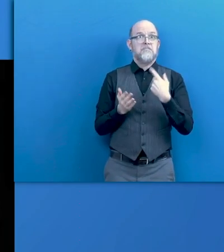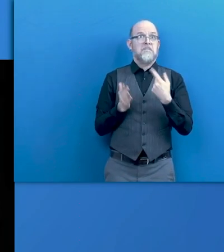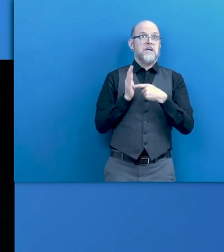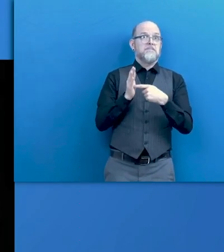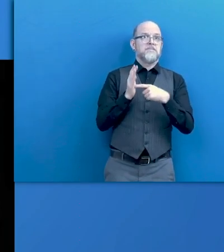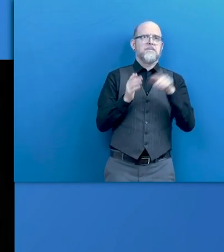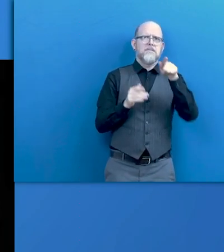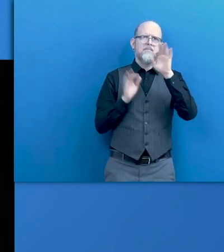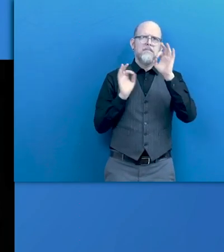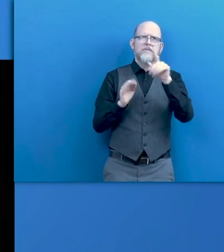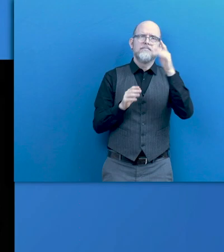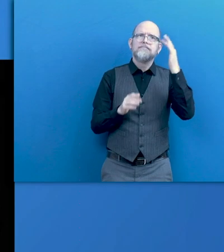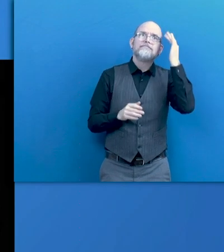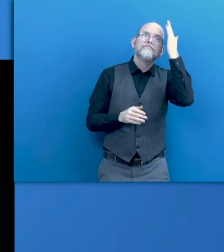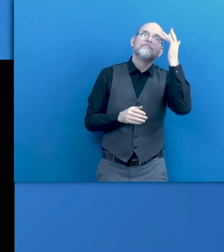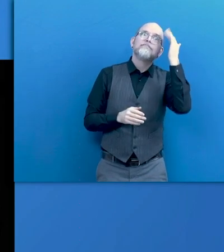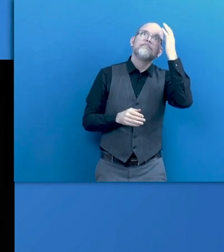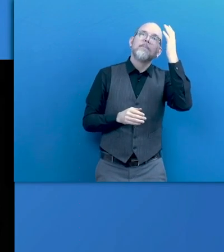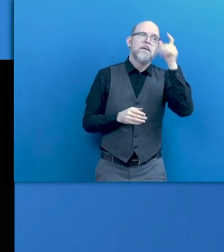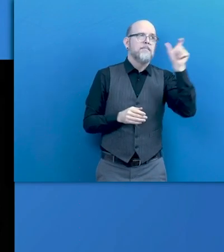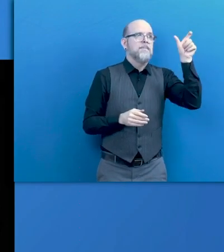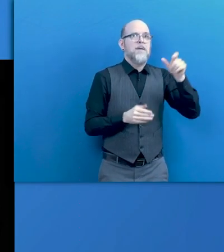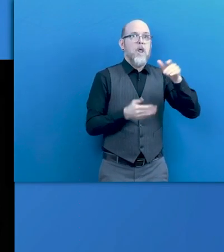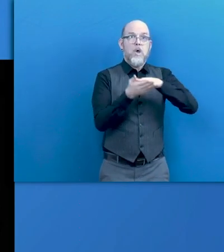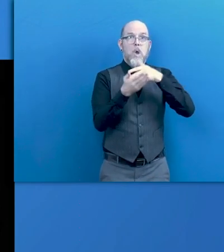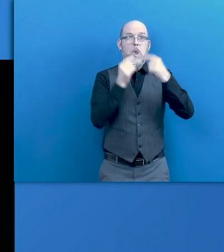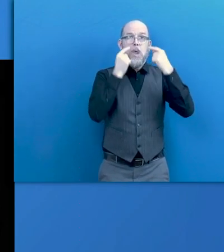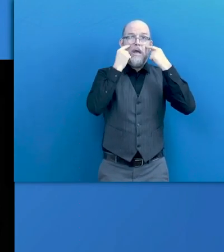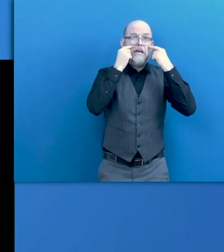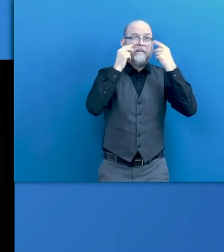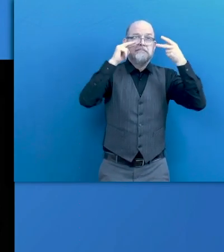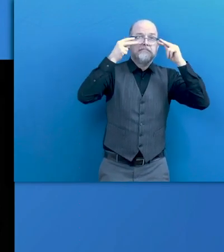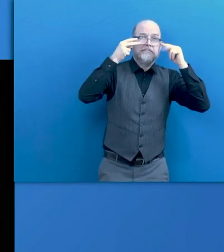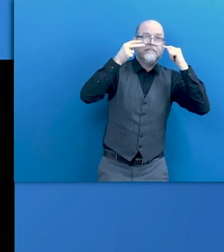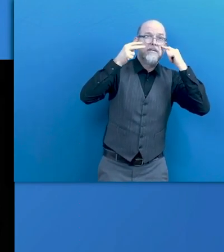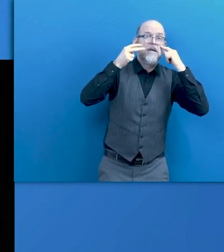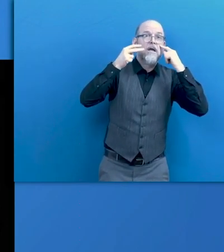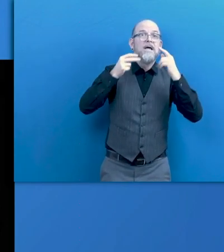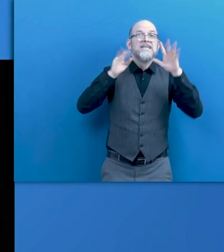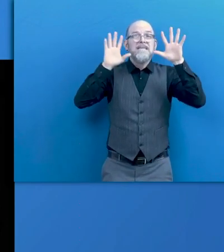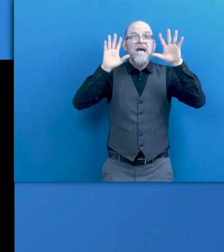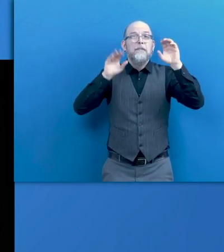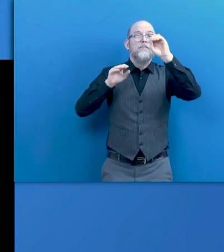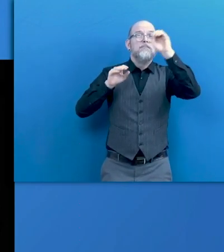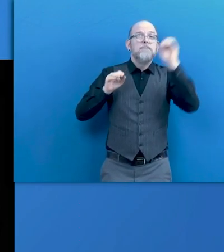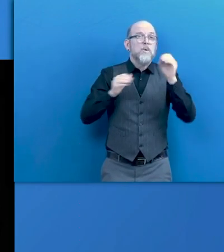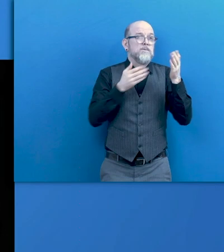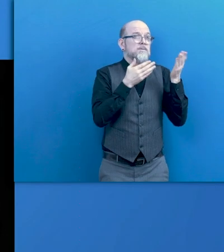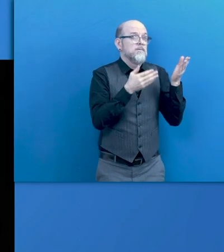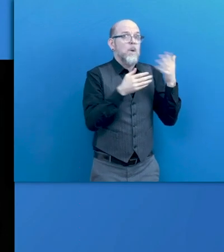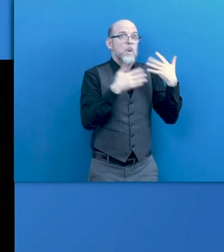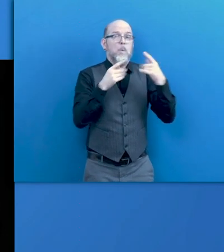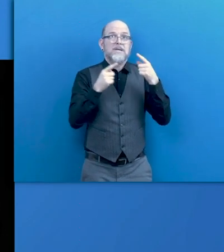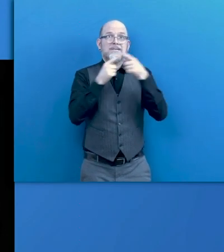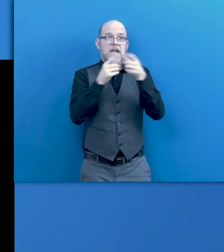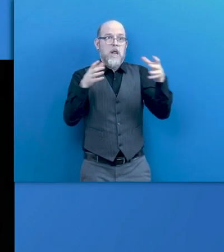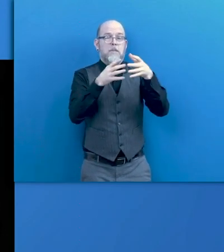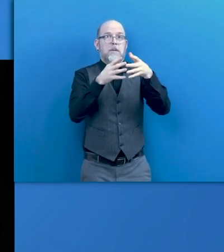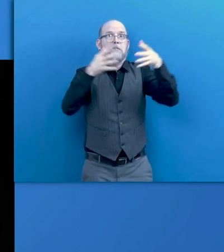think about the fact that we said color blindness, if that's 10% that you suddenly have, it pays off in monetary terms.